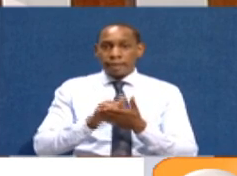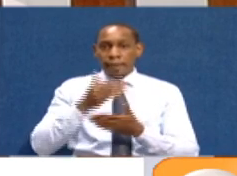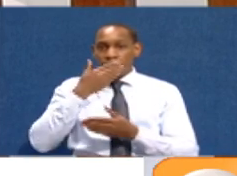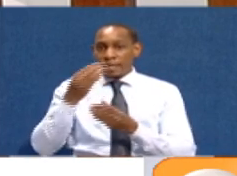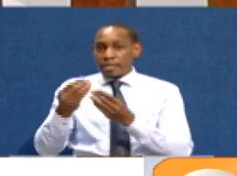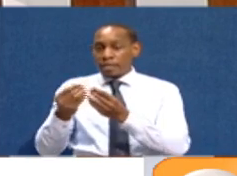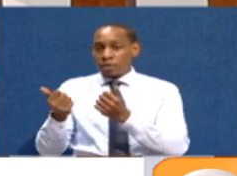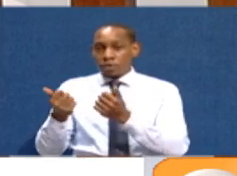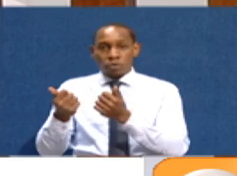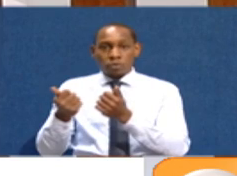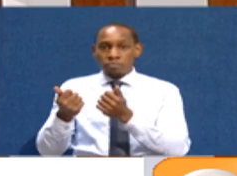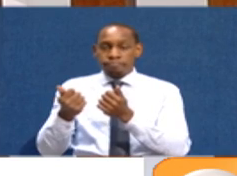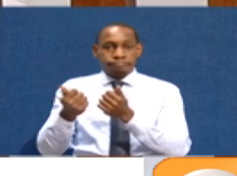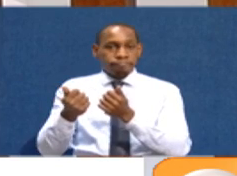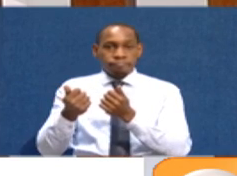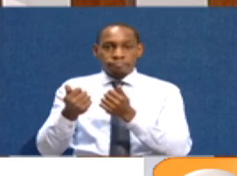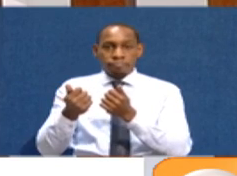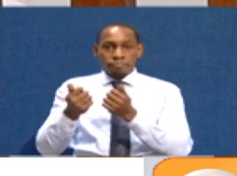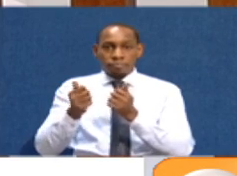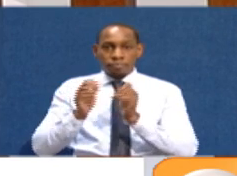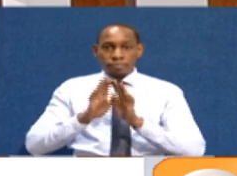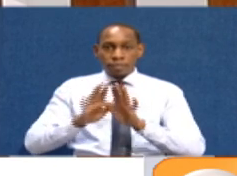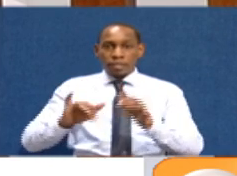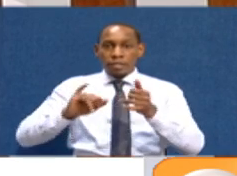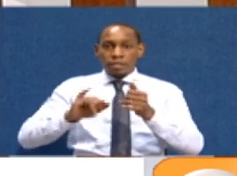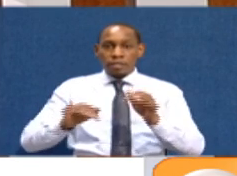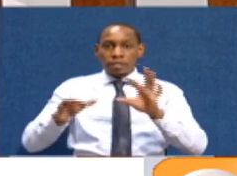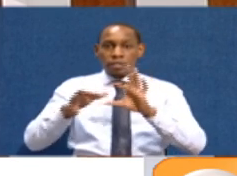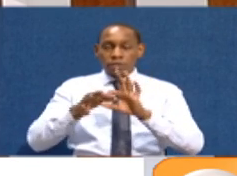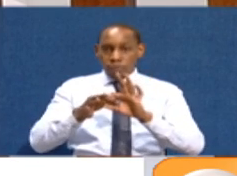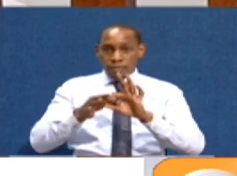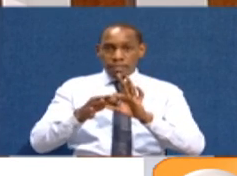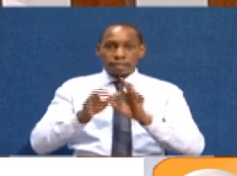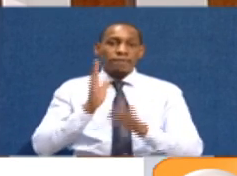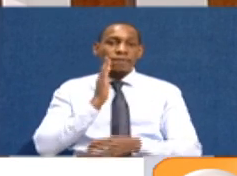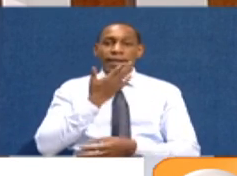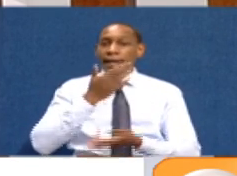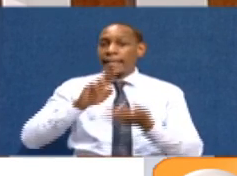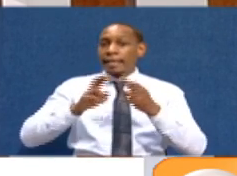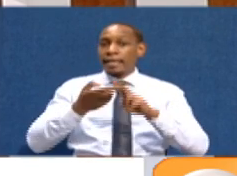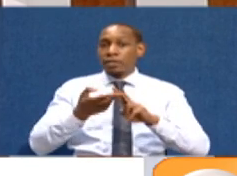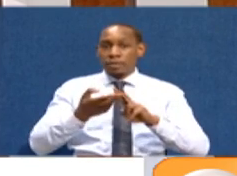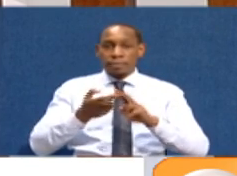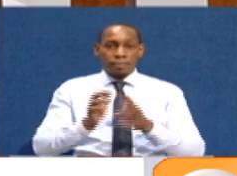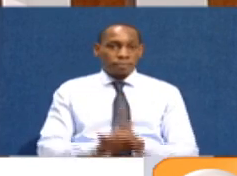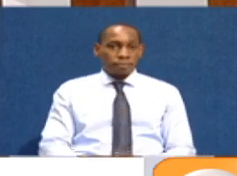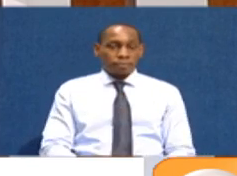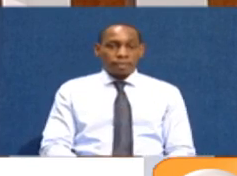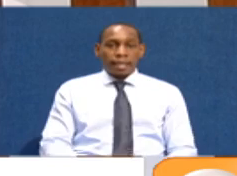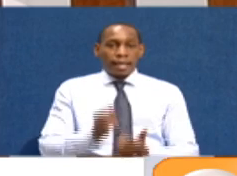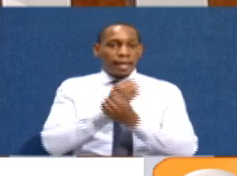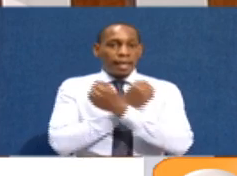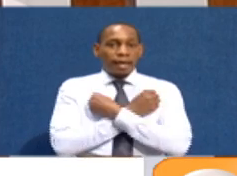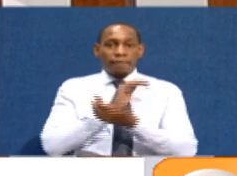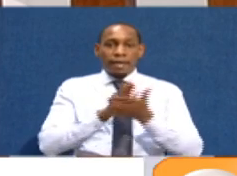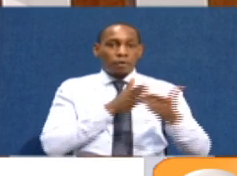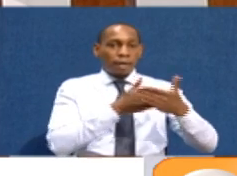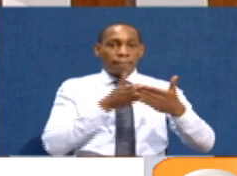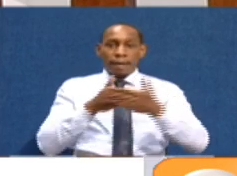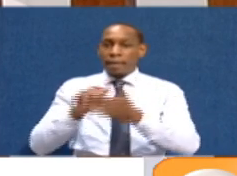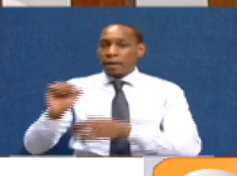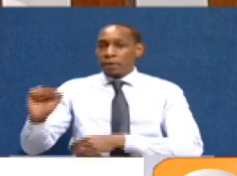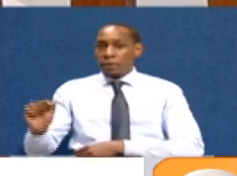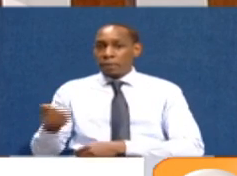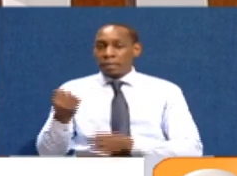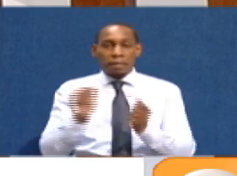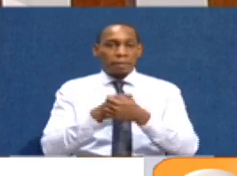know? And why get into a mixed race relationship? I said, love knows no barriers. I did not wake up one morning and